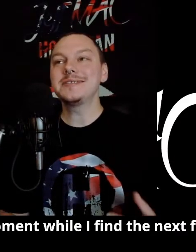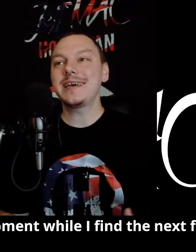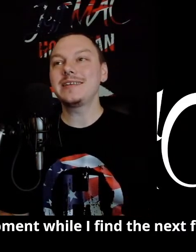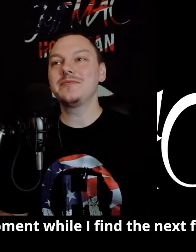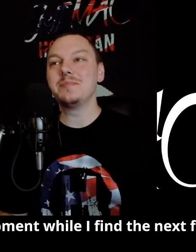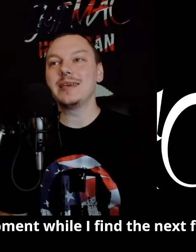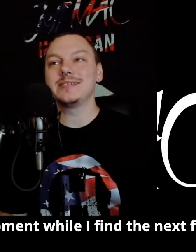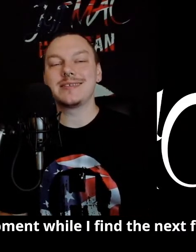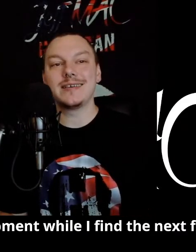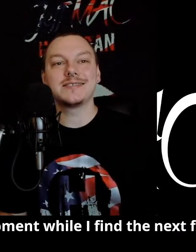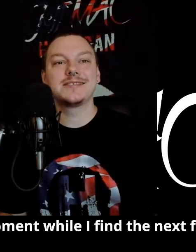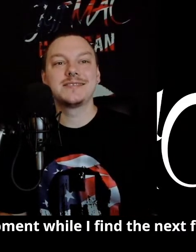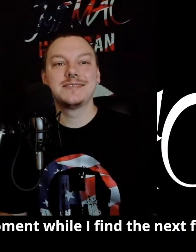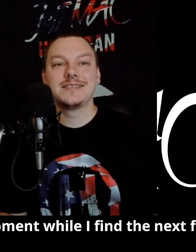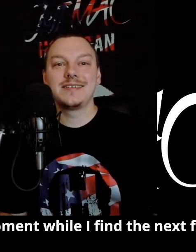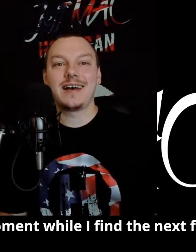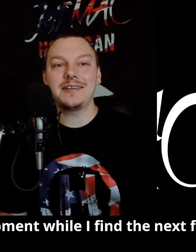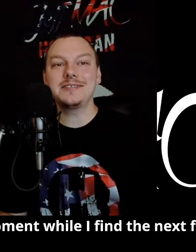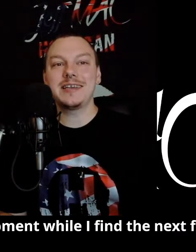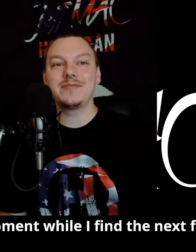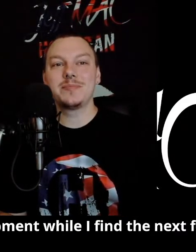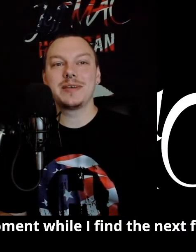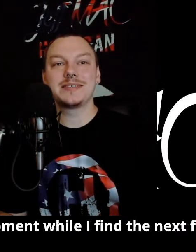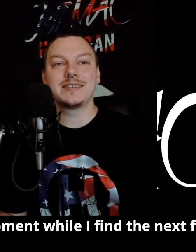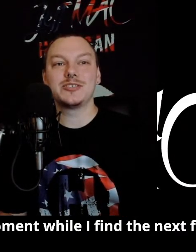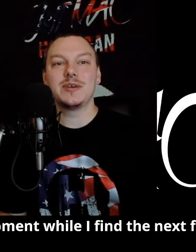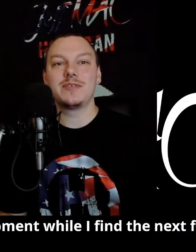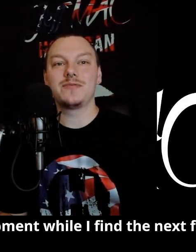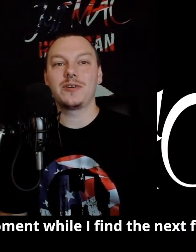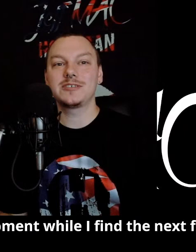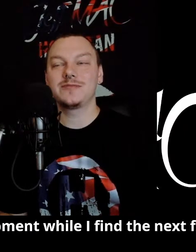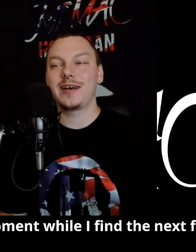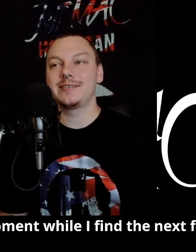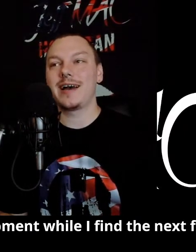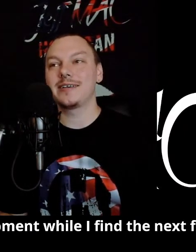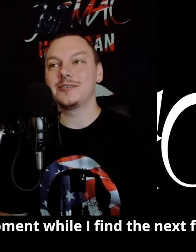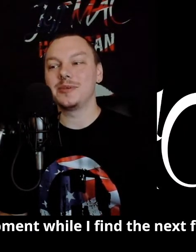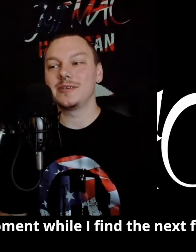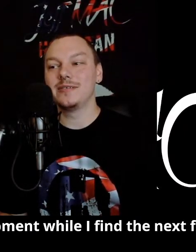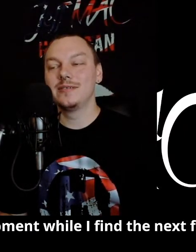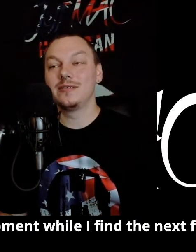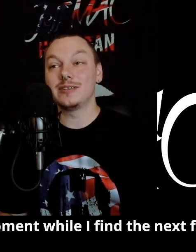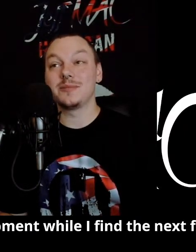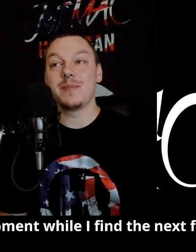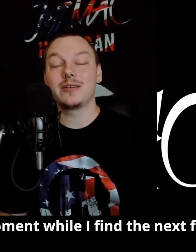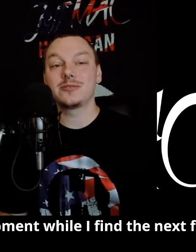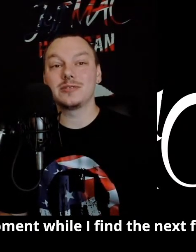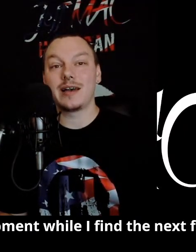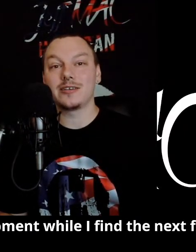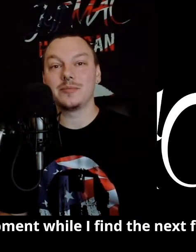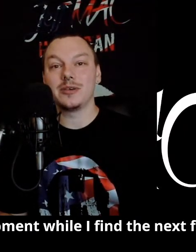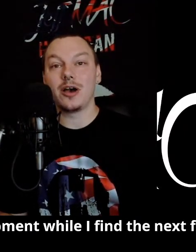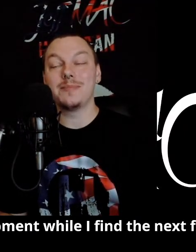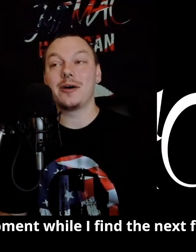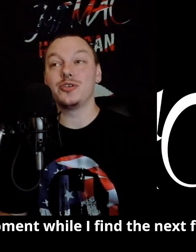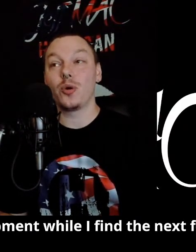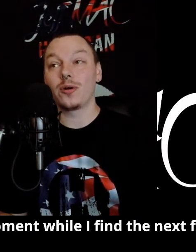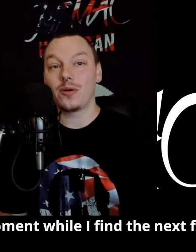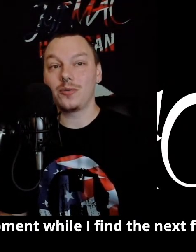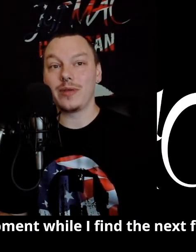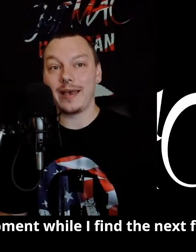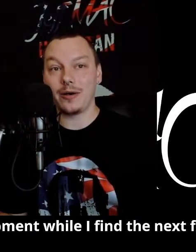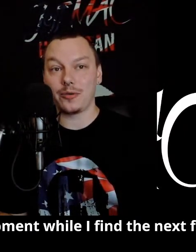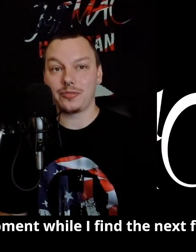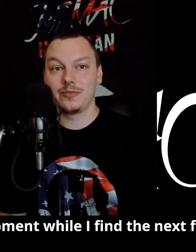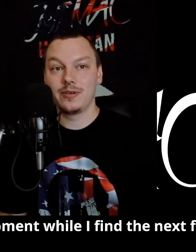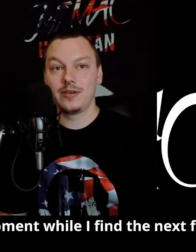How does that even make sense? How does that even make sense? You have a falsified document that's a medical document about your